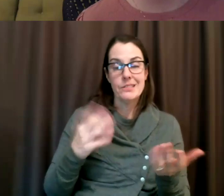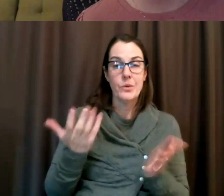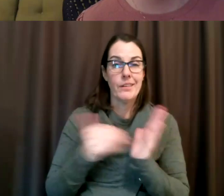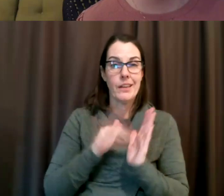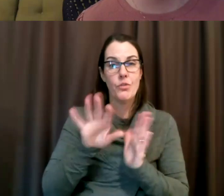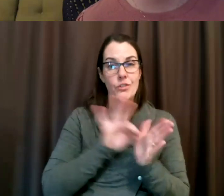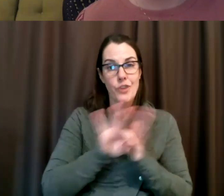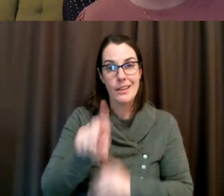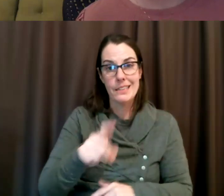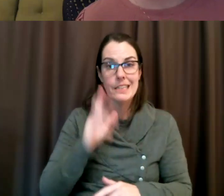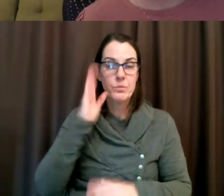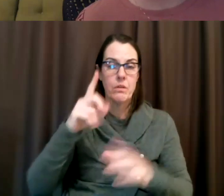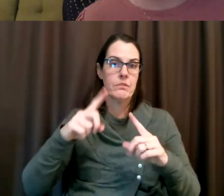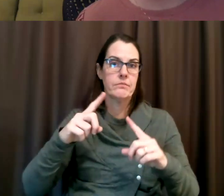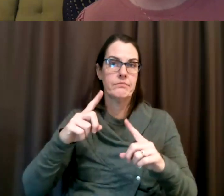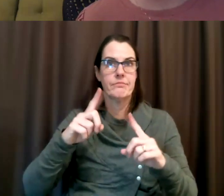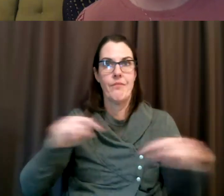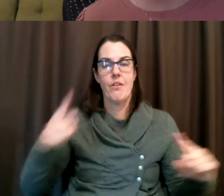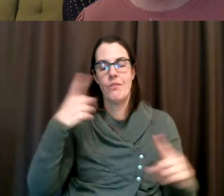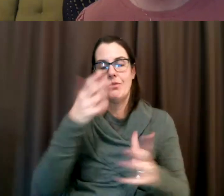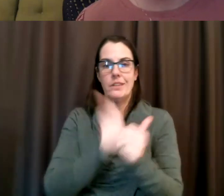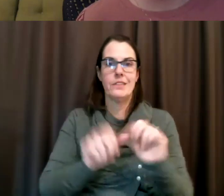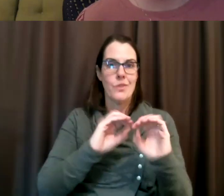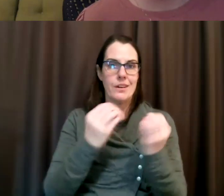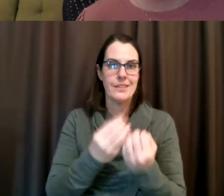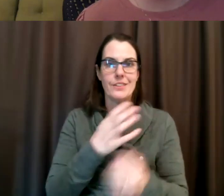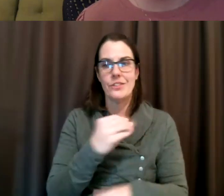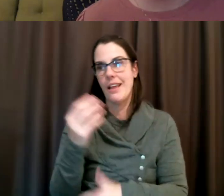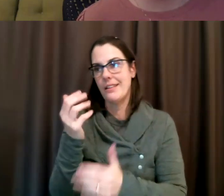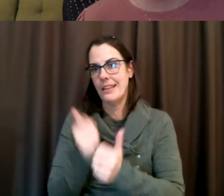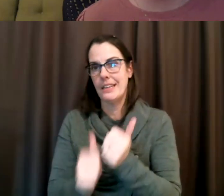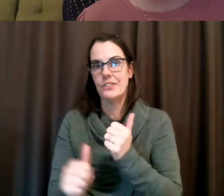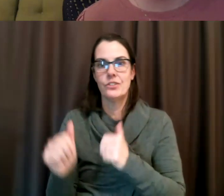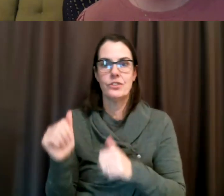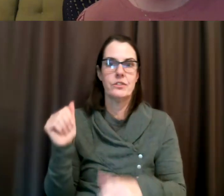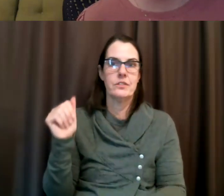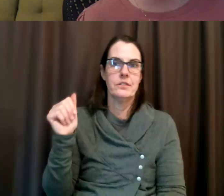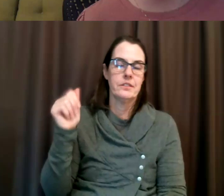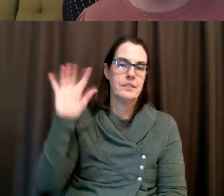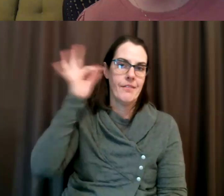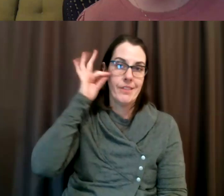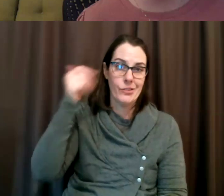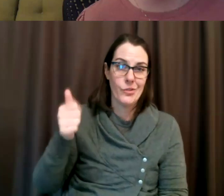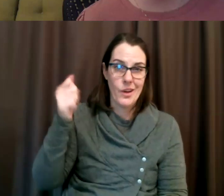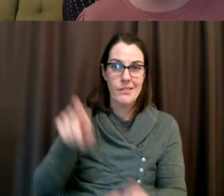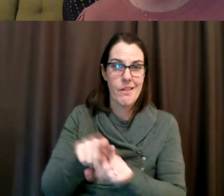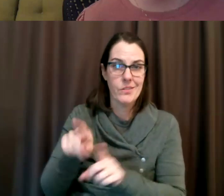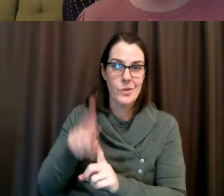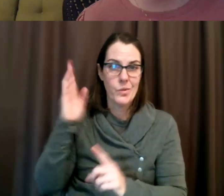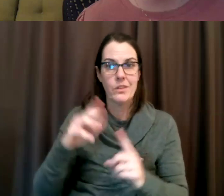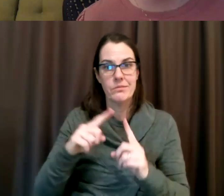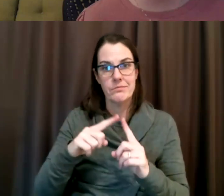So it's going to vary for every organization and for every federal grant too.